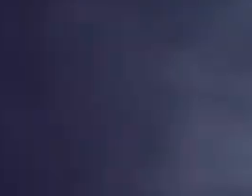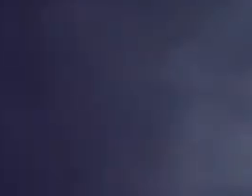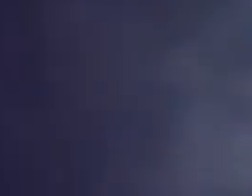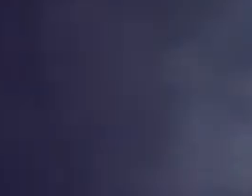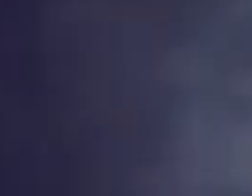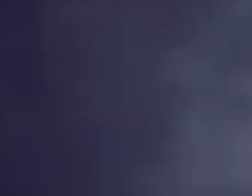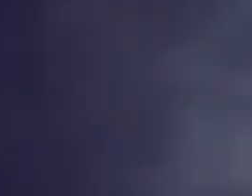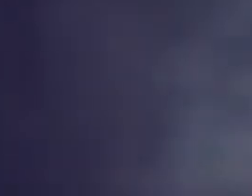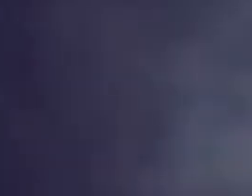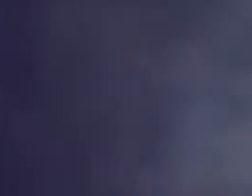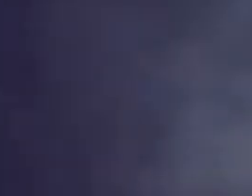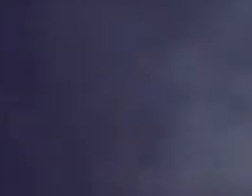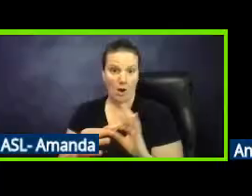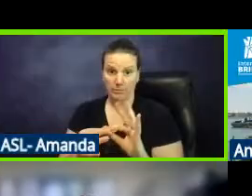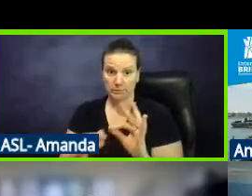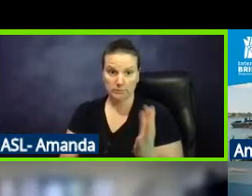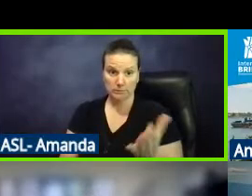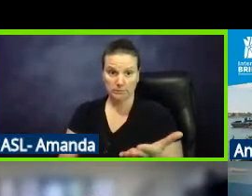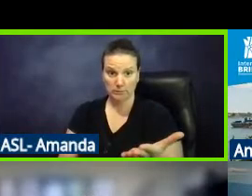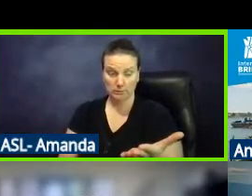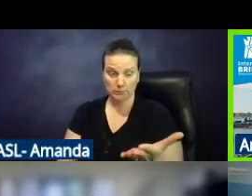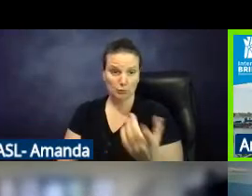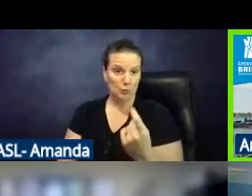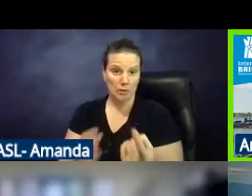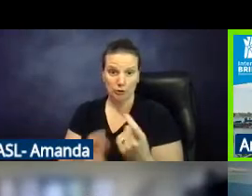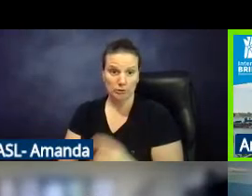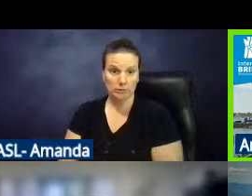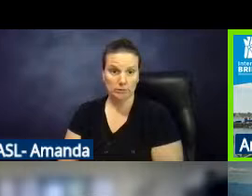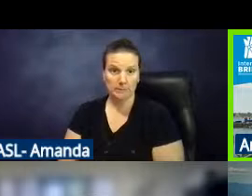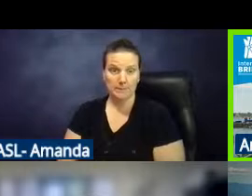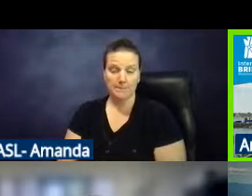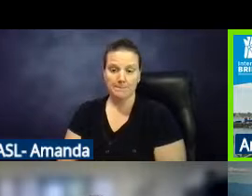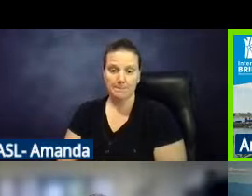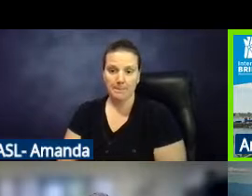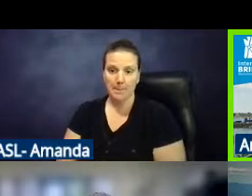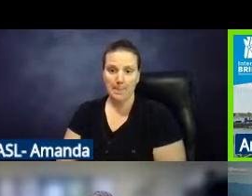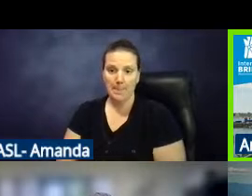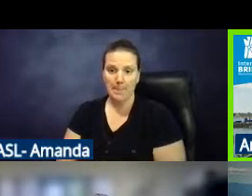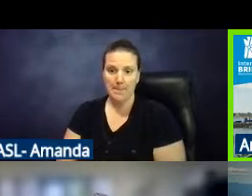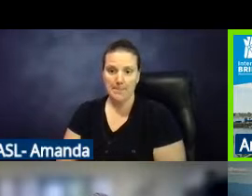any additional comments or questions before we close our meeting?